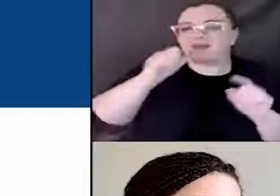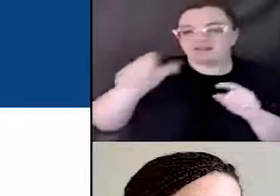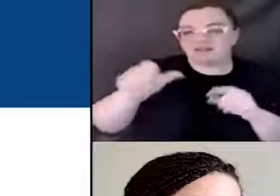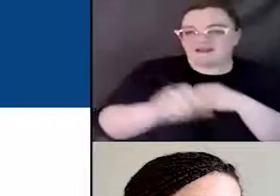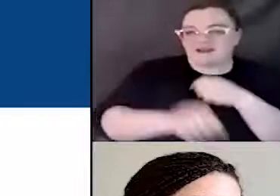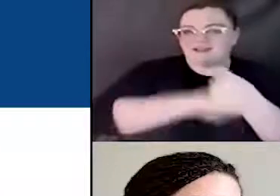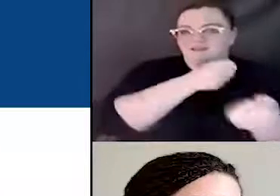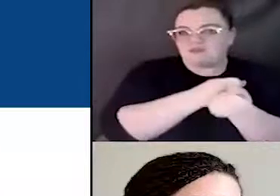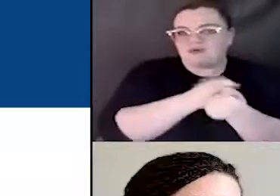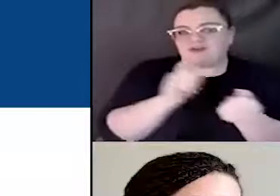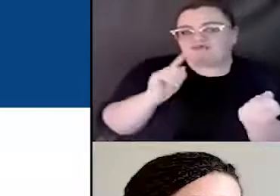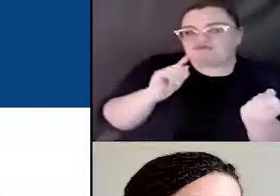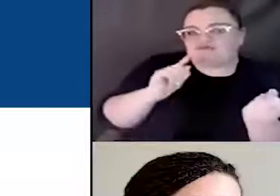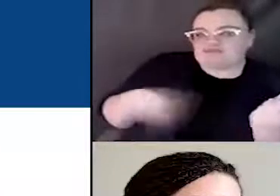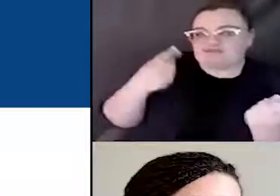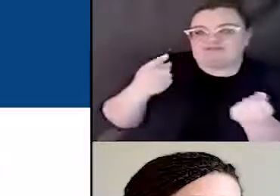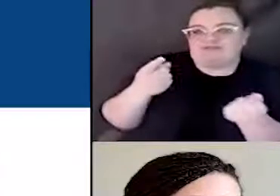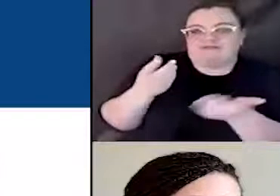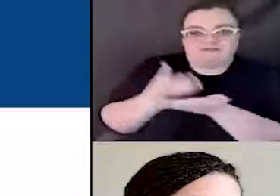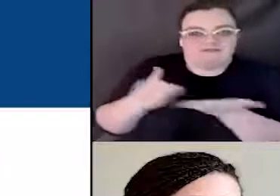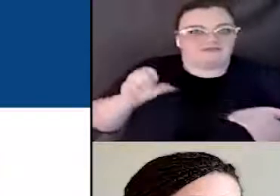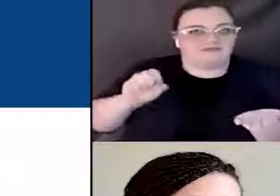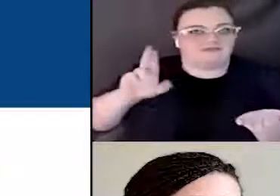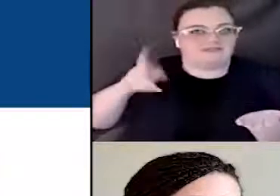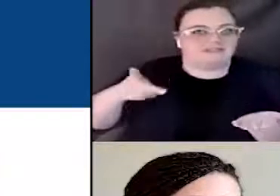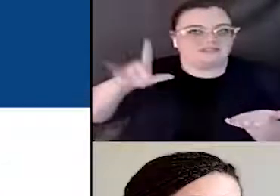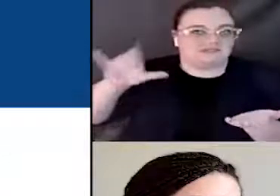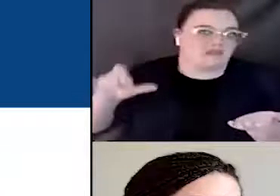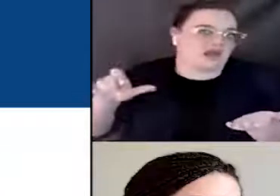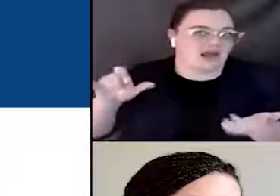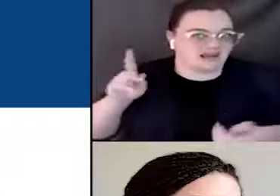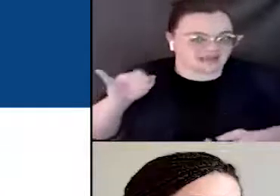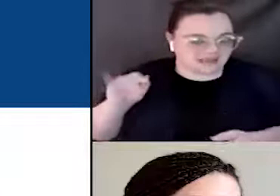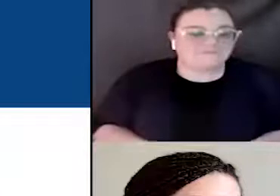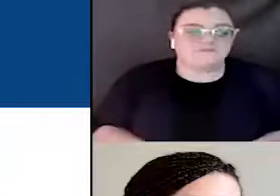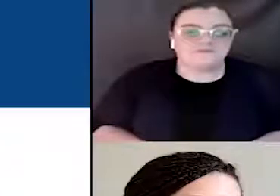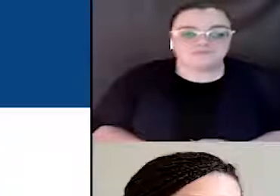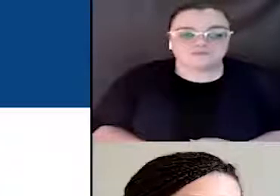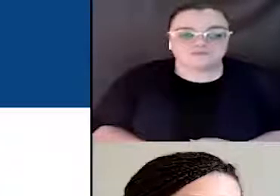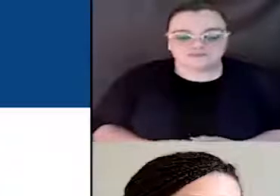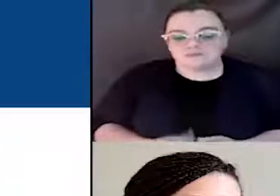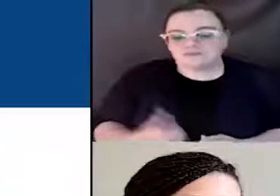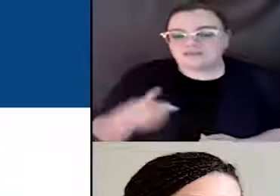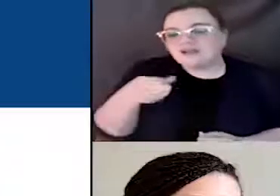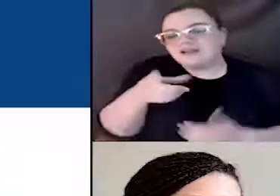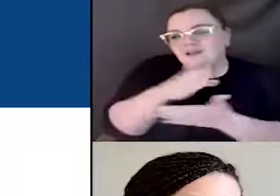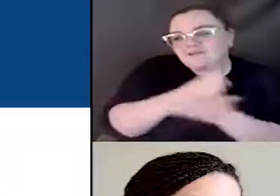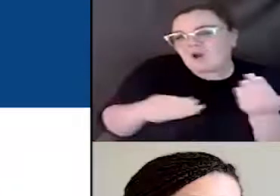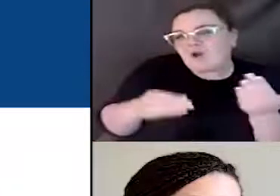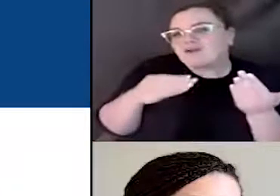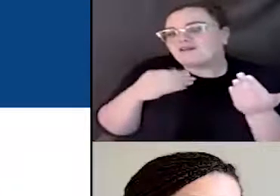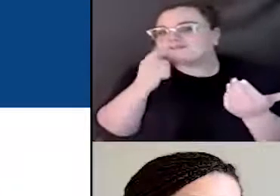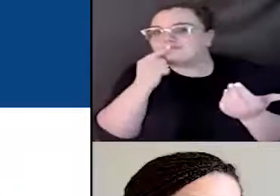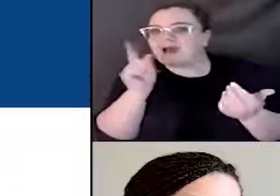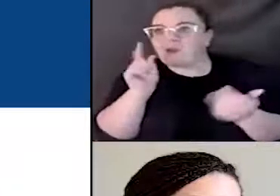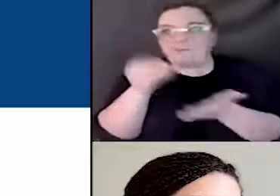basic supplies, you know, supply kits and such. So it's the part of where the money from FEMA is coming